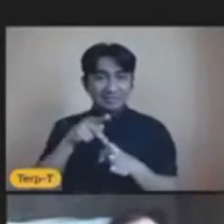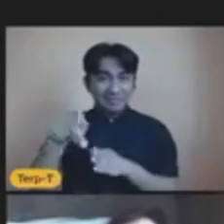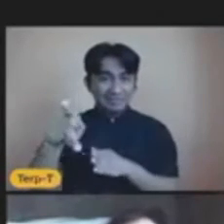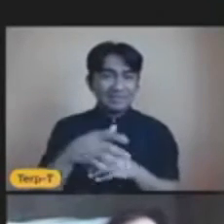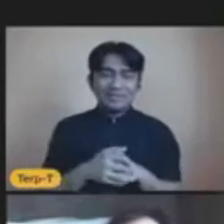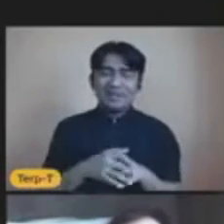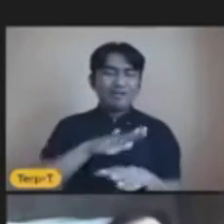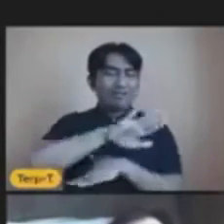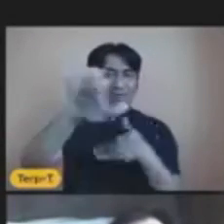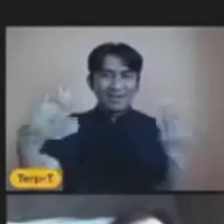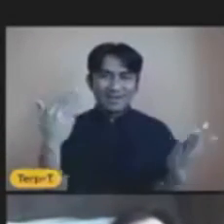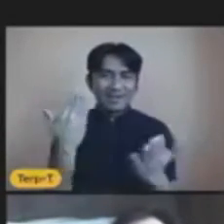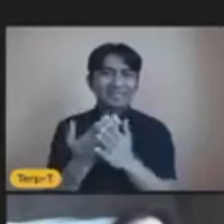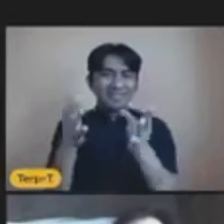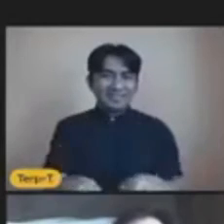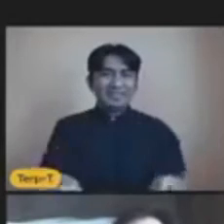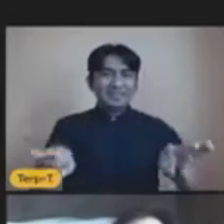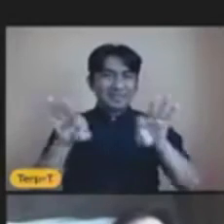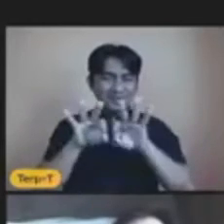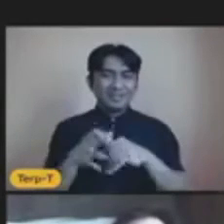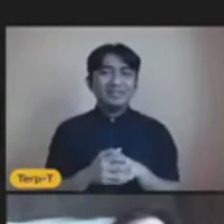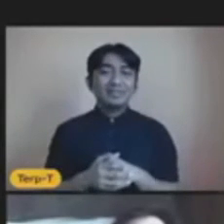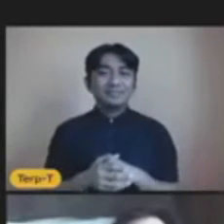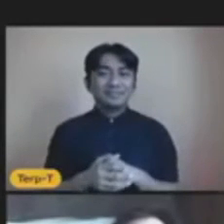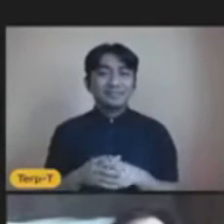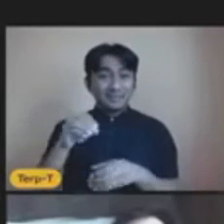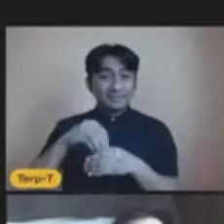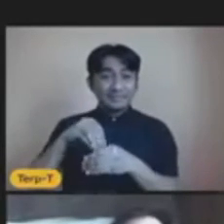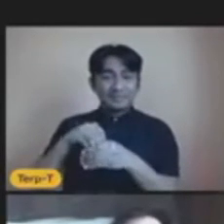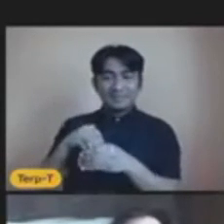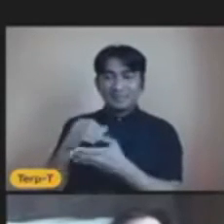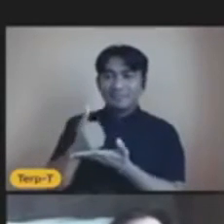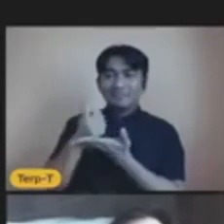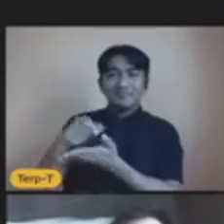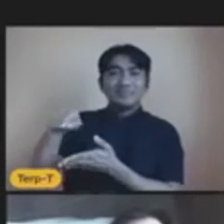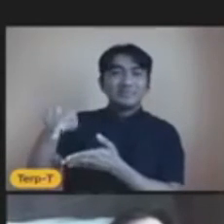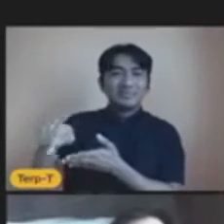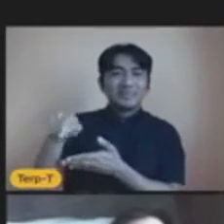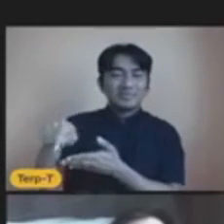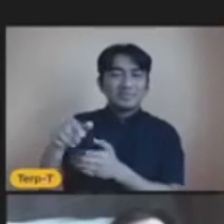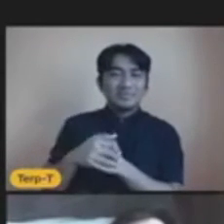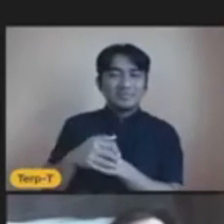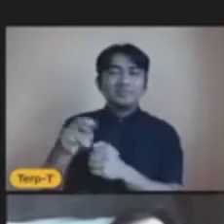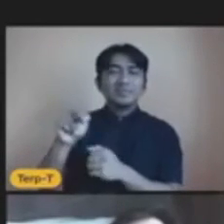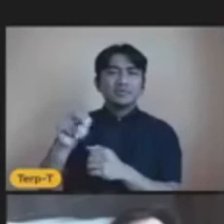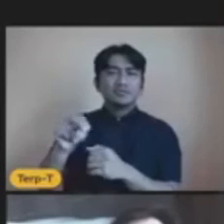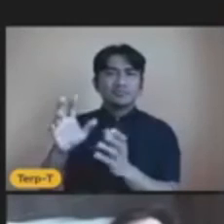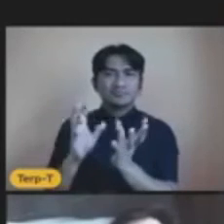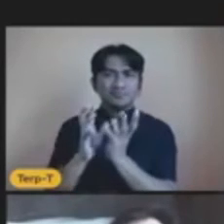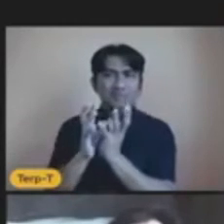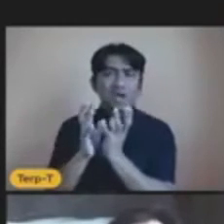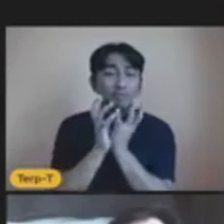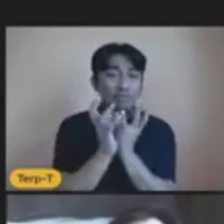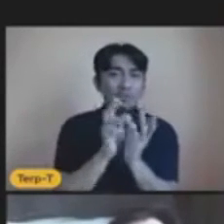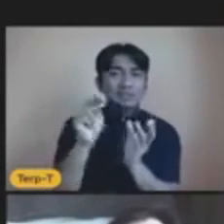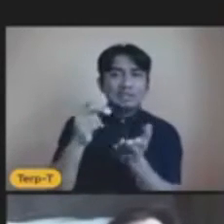Everyone is important in raising the kind of community that we need to support children